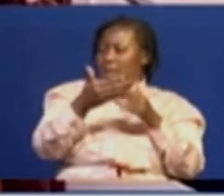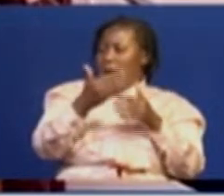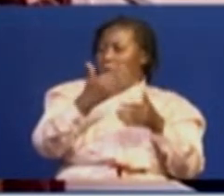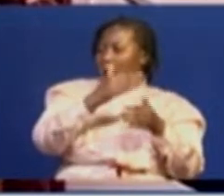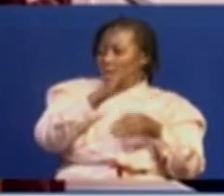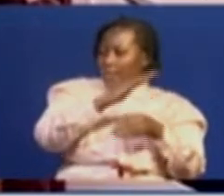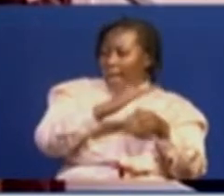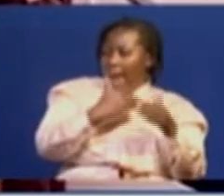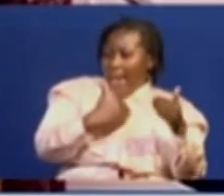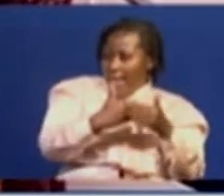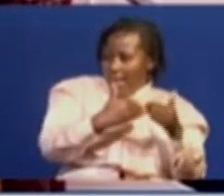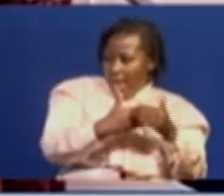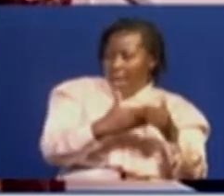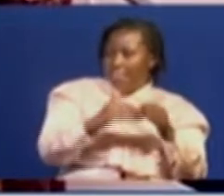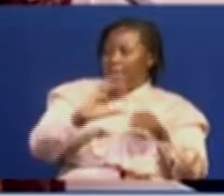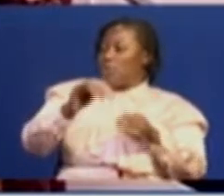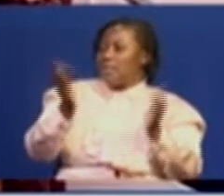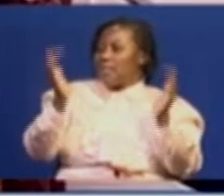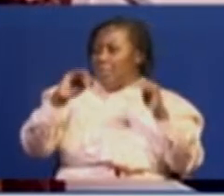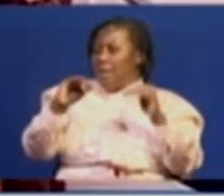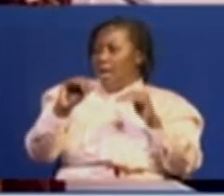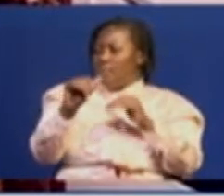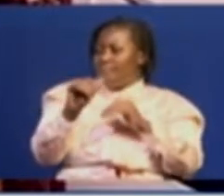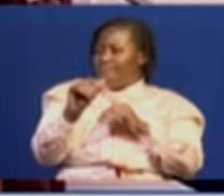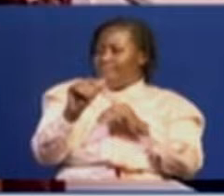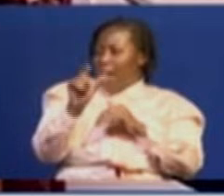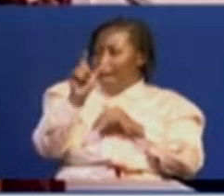county assembly, and somebody